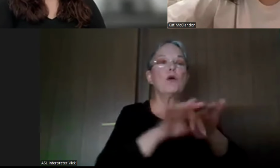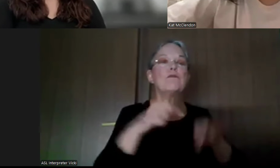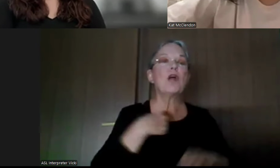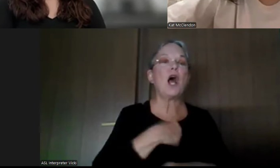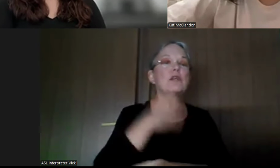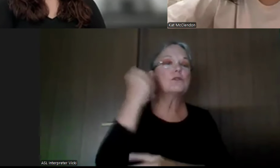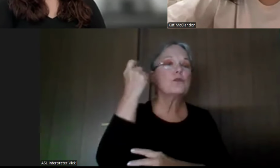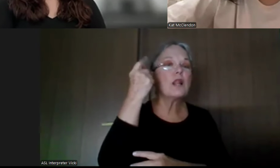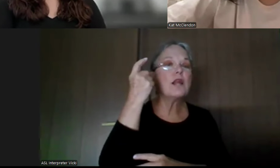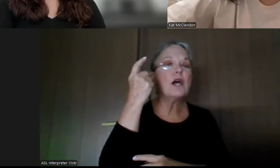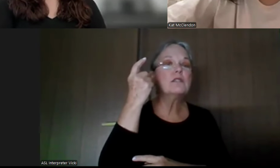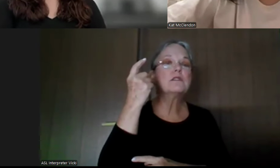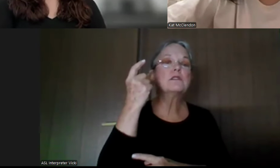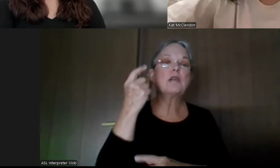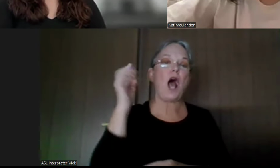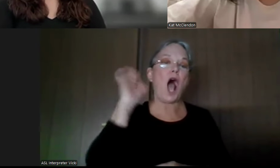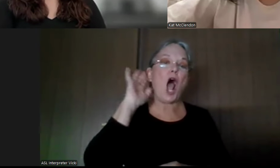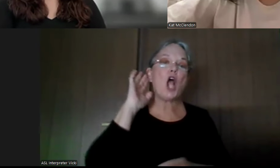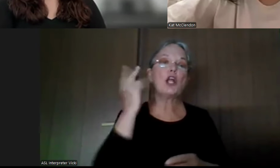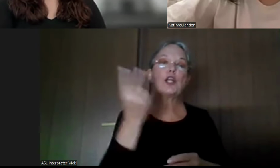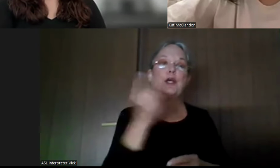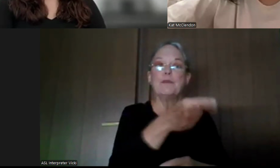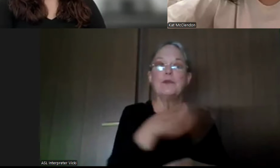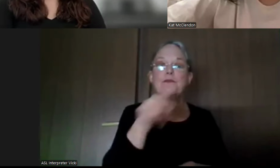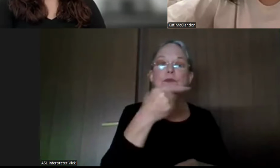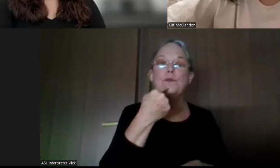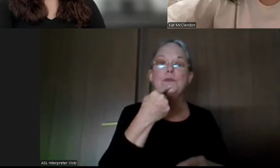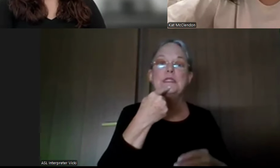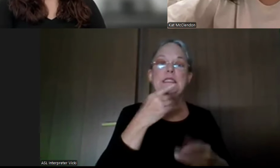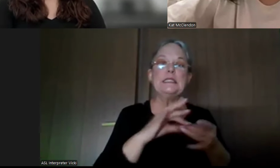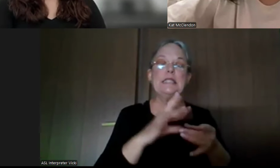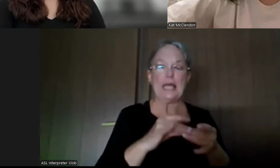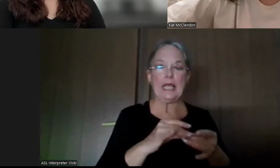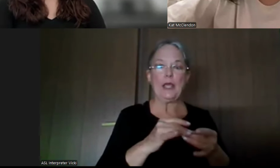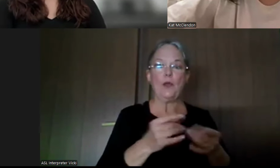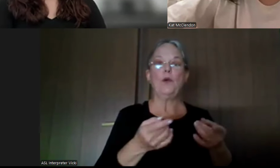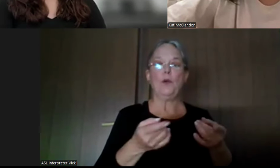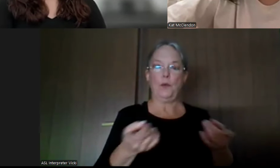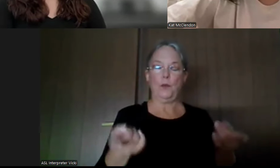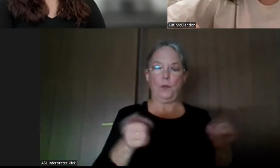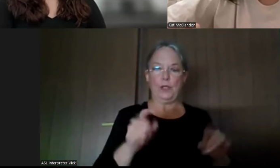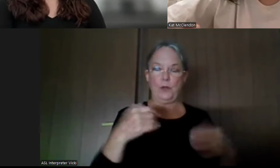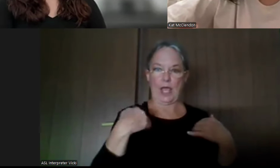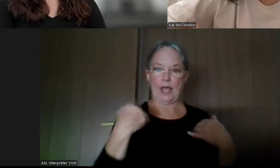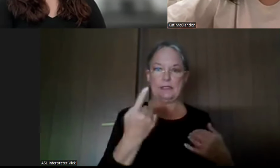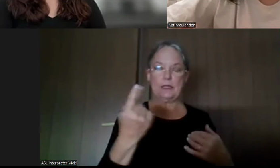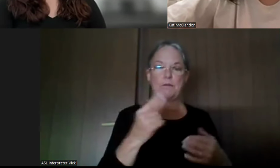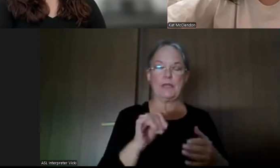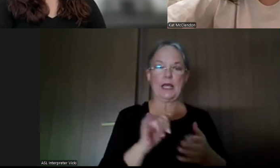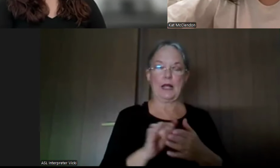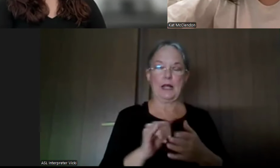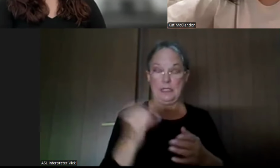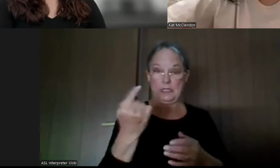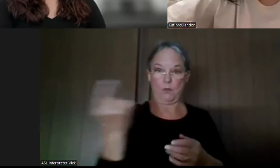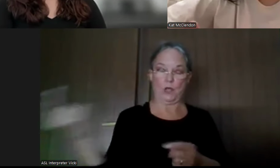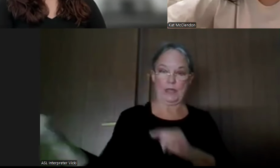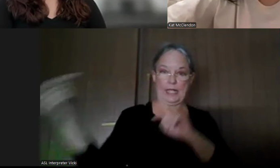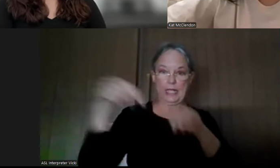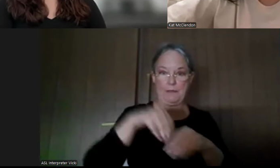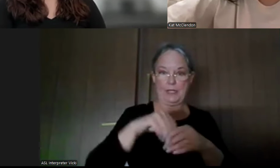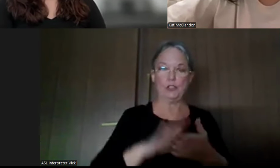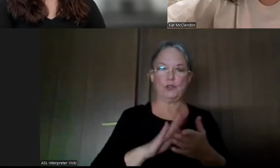I heard a couple of you all say that too, that when you had something that came into school, it was specifically around